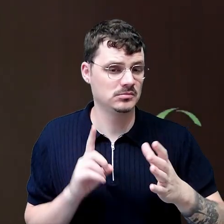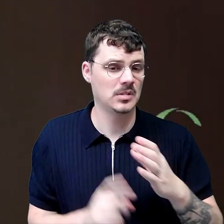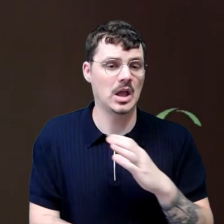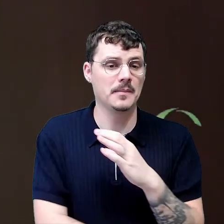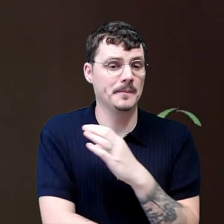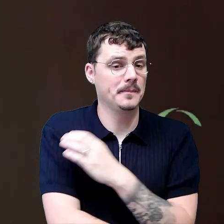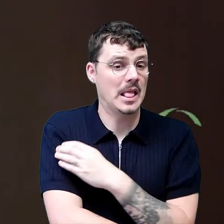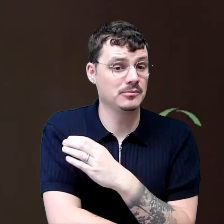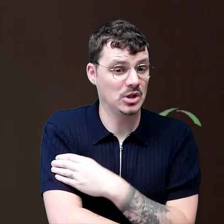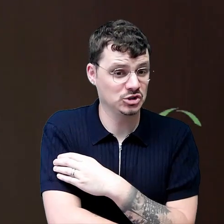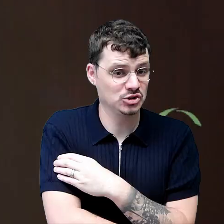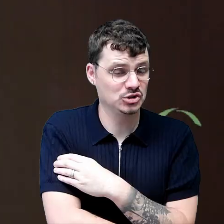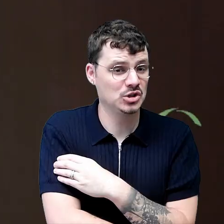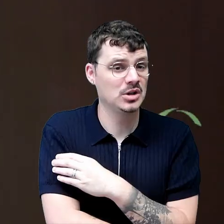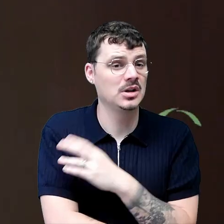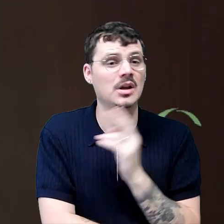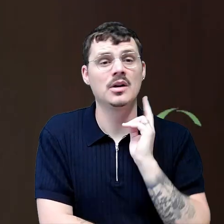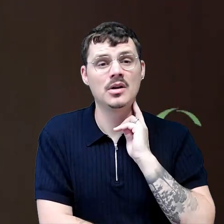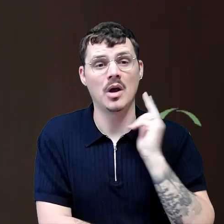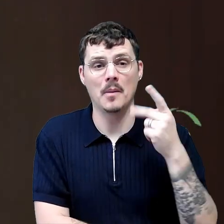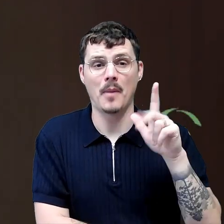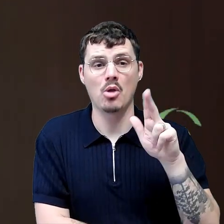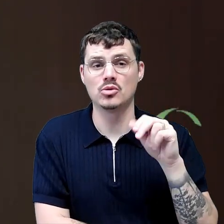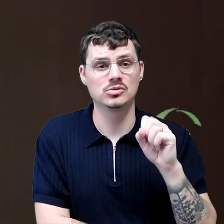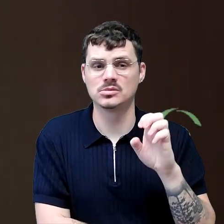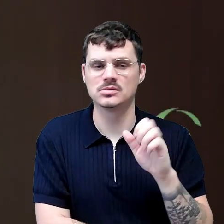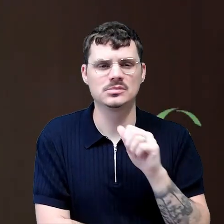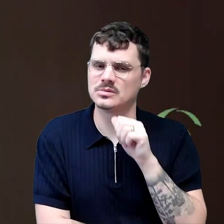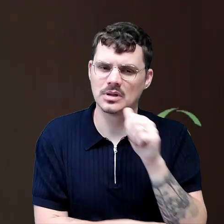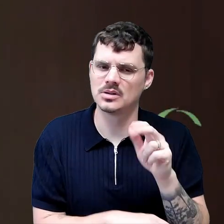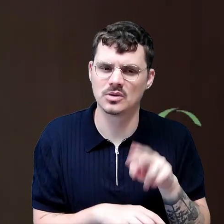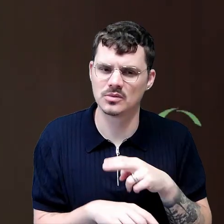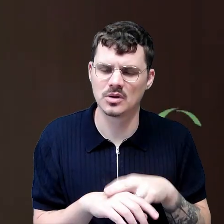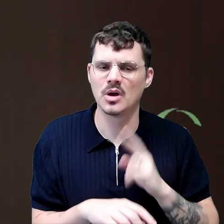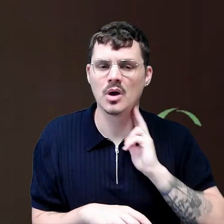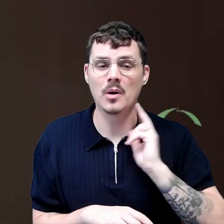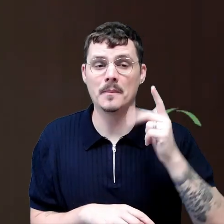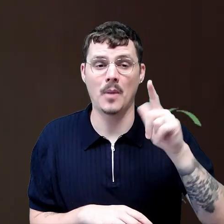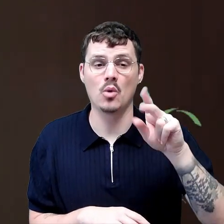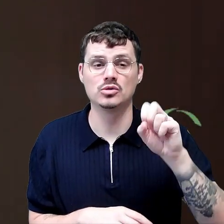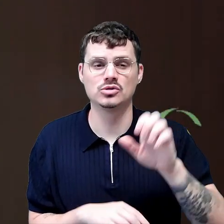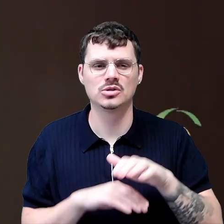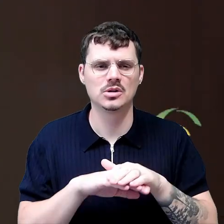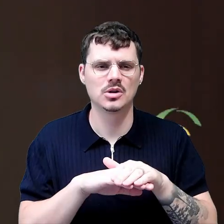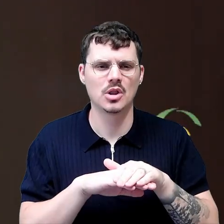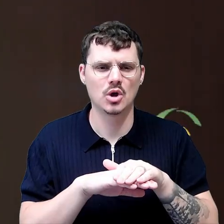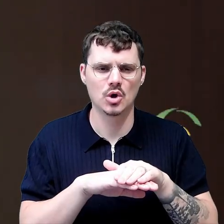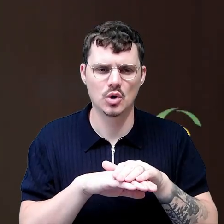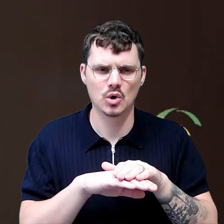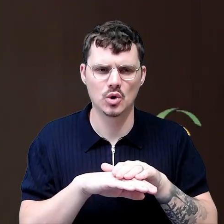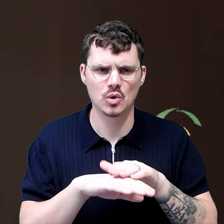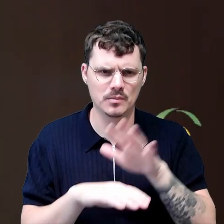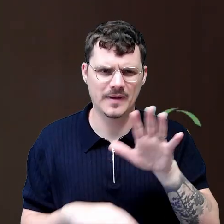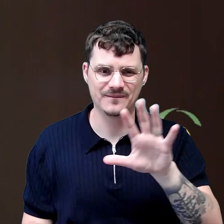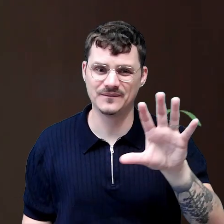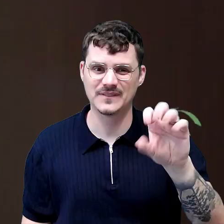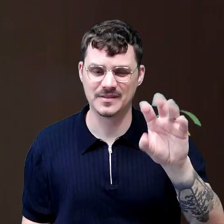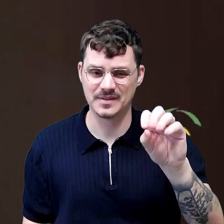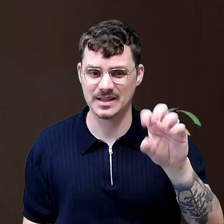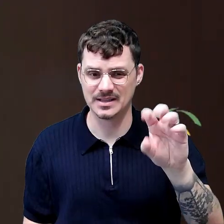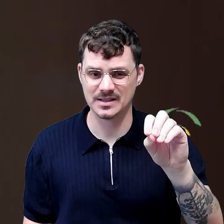Blood pressure and pulse were not. Pulse was slow, 50 or